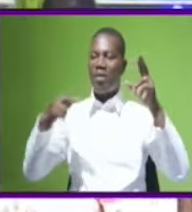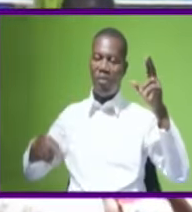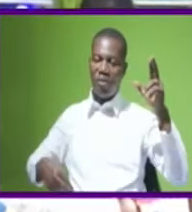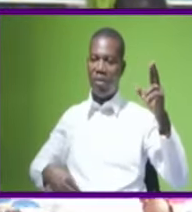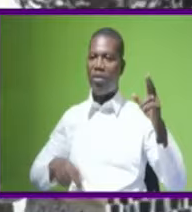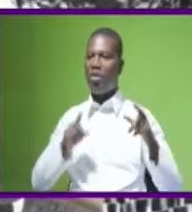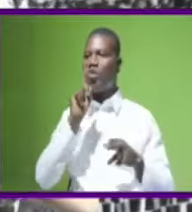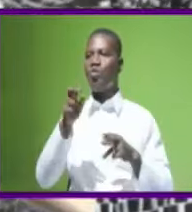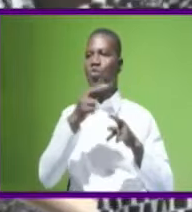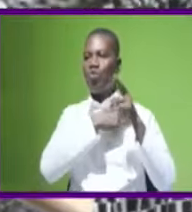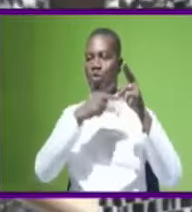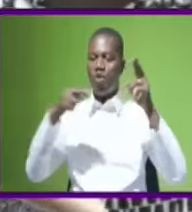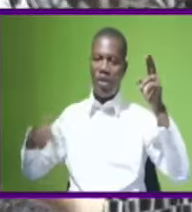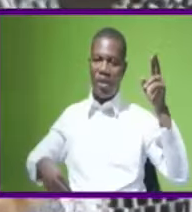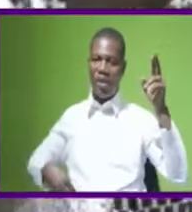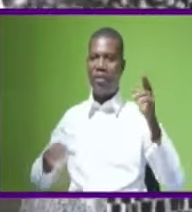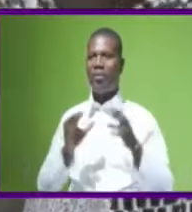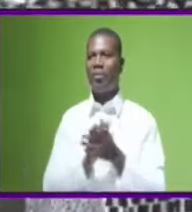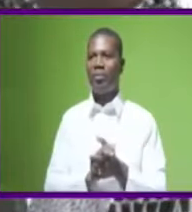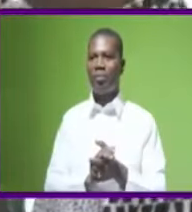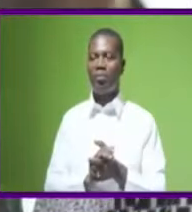Philadelphia.